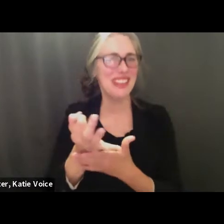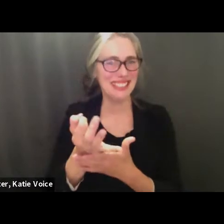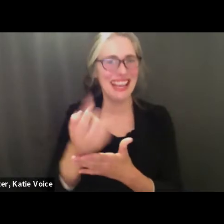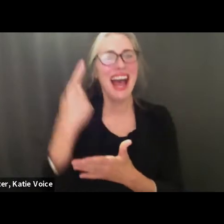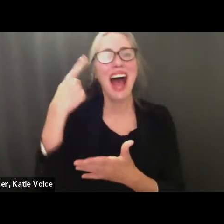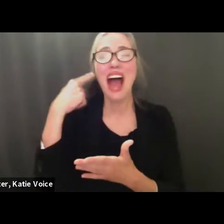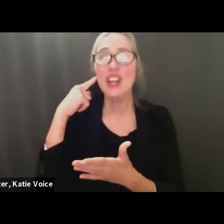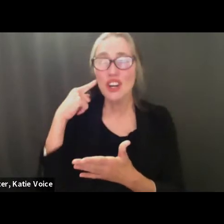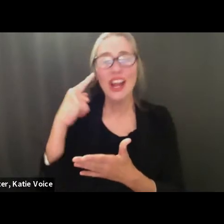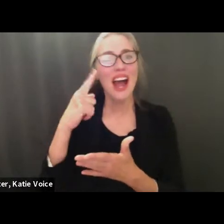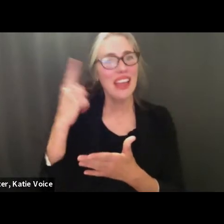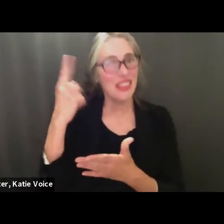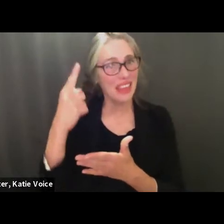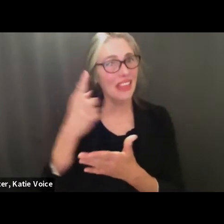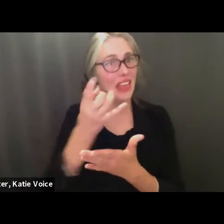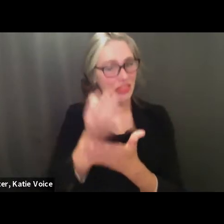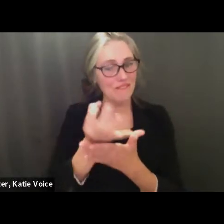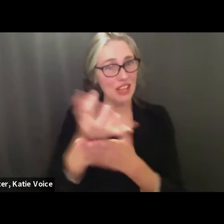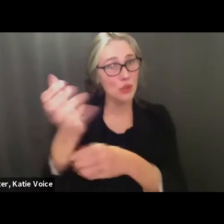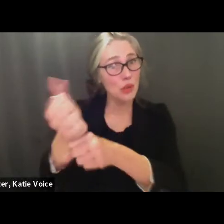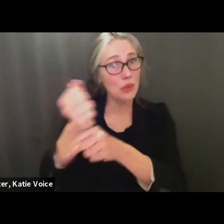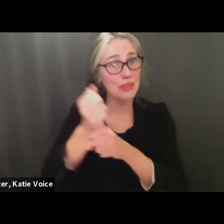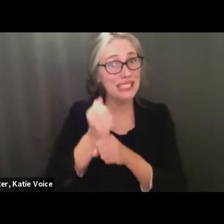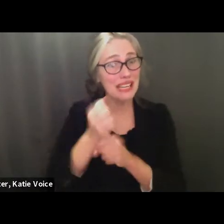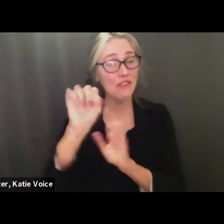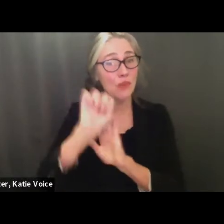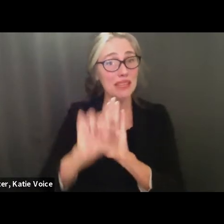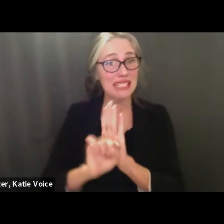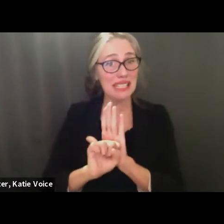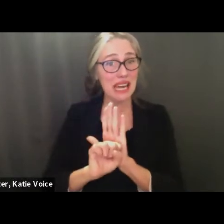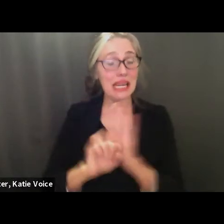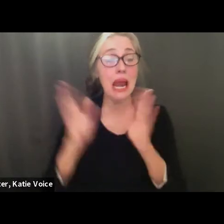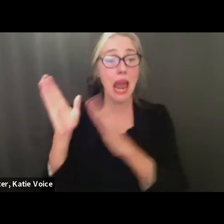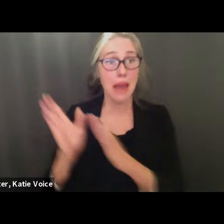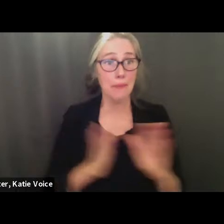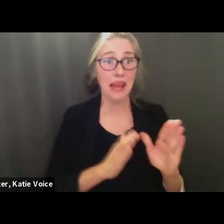or district plans must be developed with input from stakeholders and